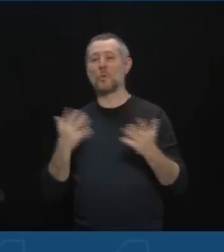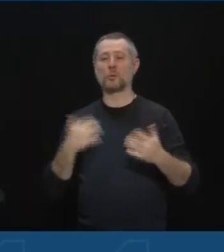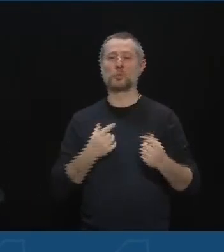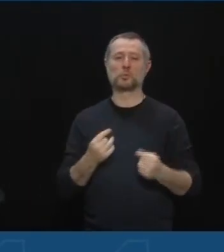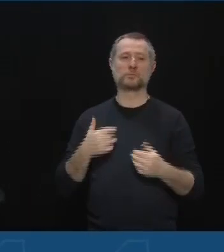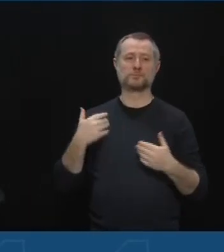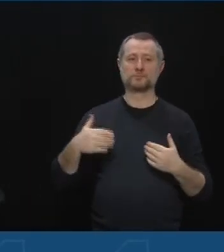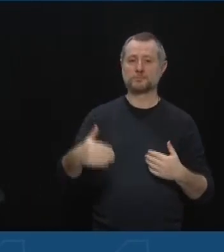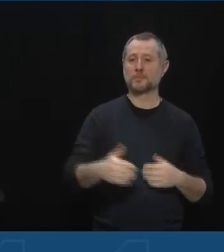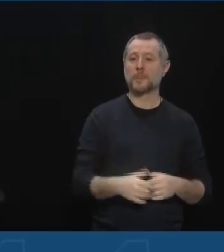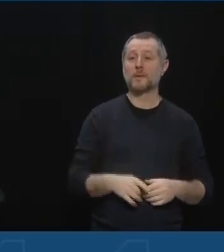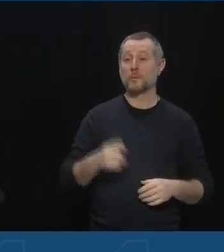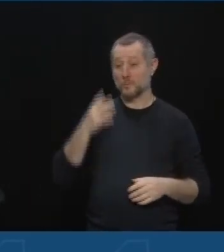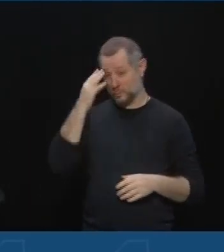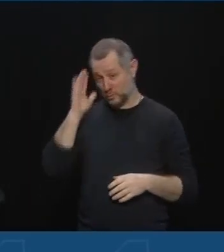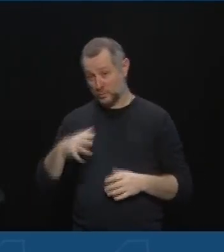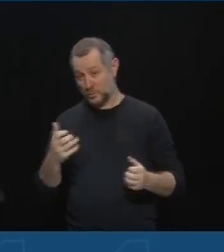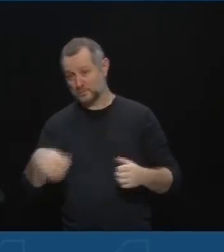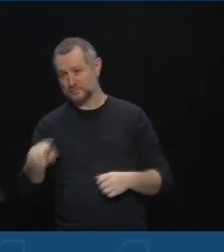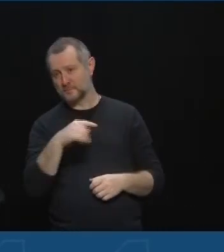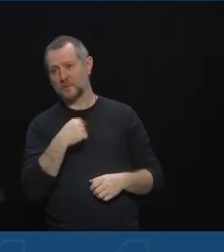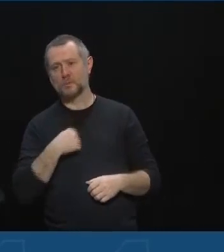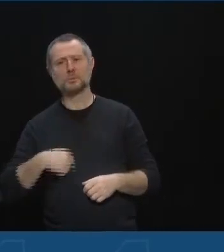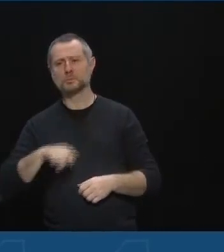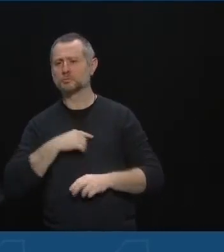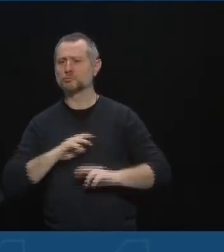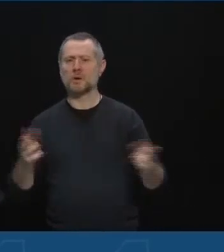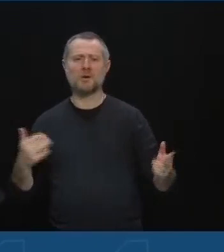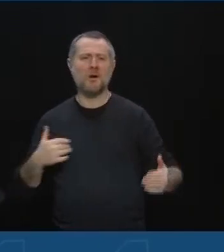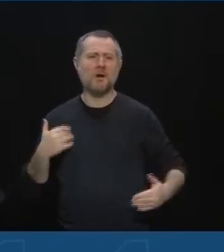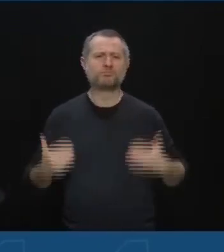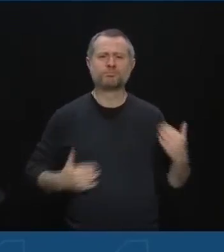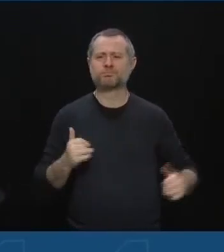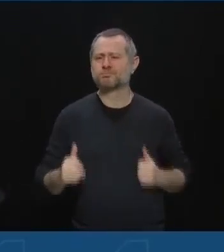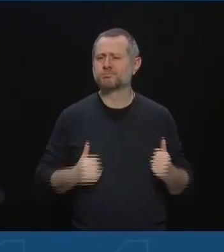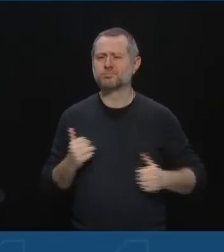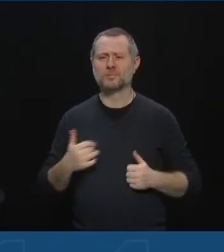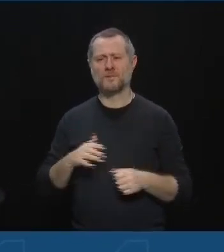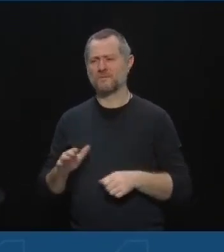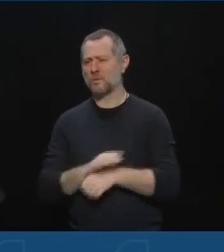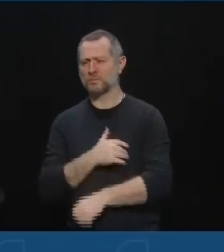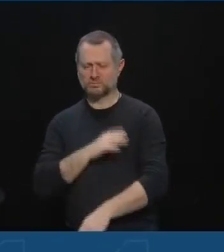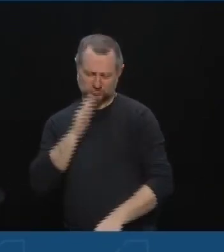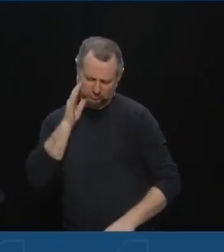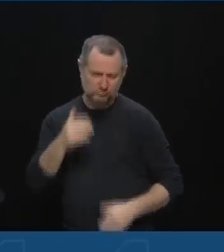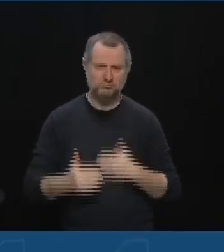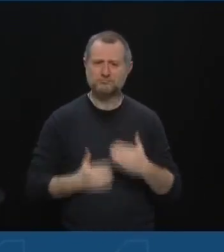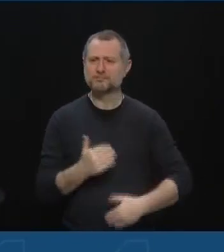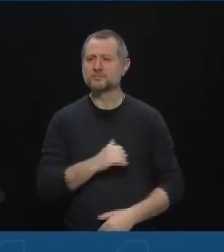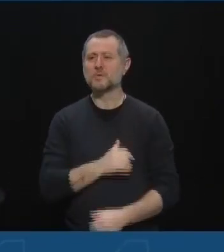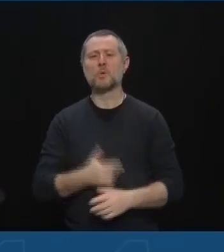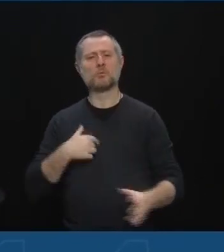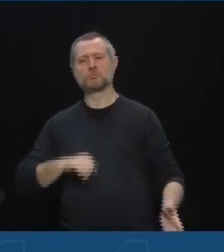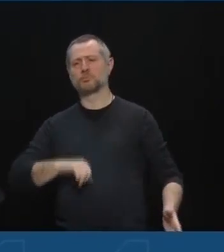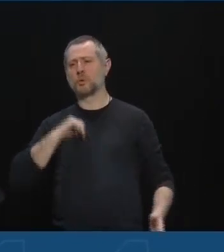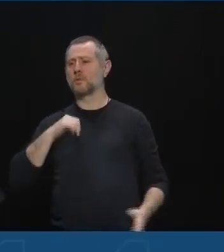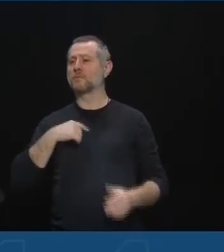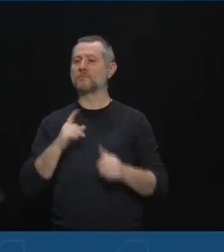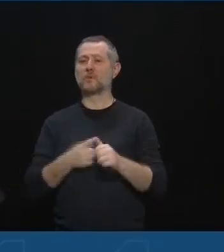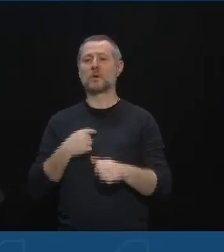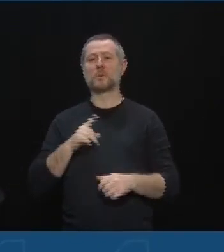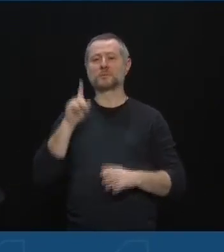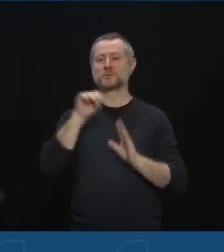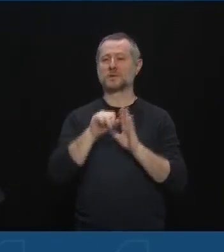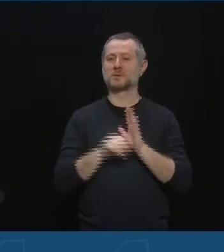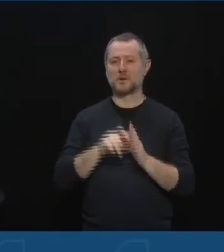that I'm up to the task. I'm excited. I'm energized. I'm proud to be the first upstate governor in a very long